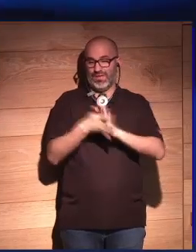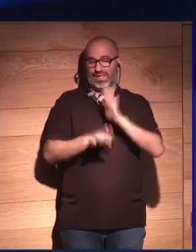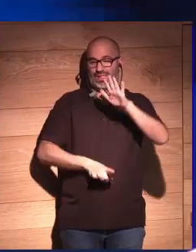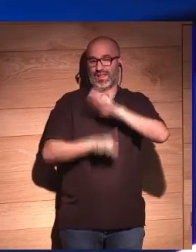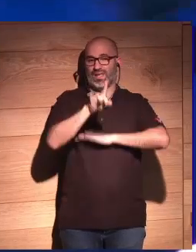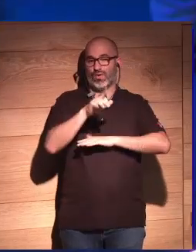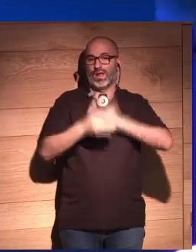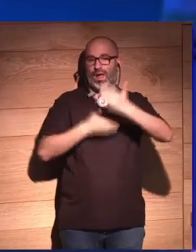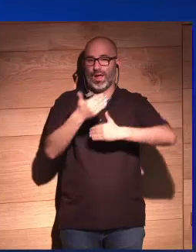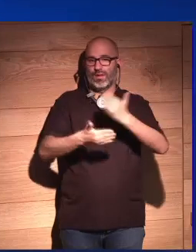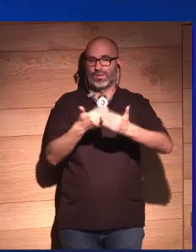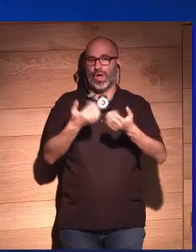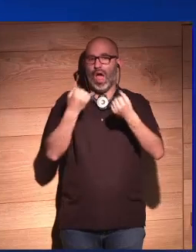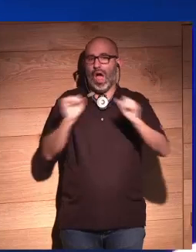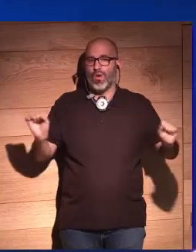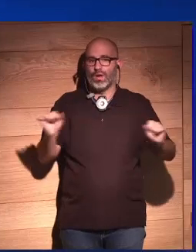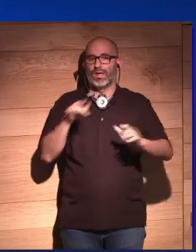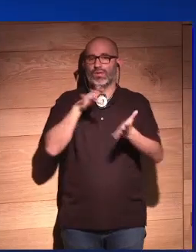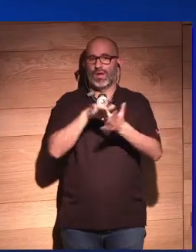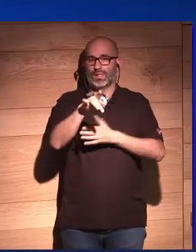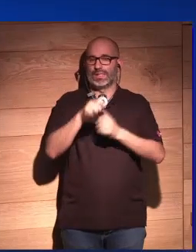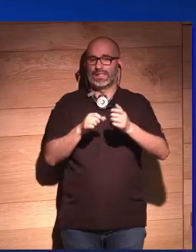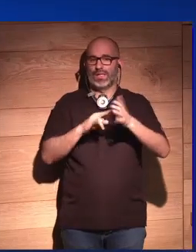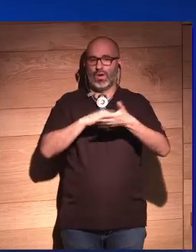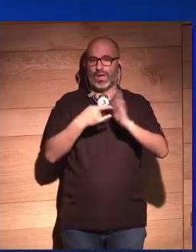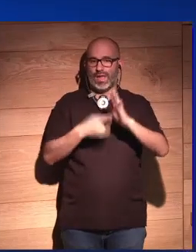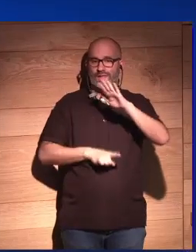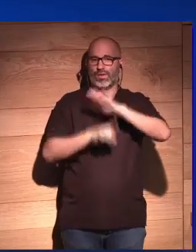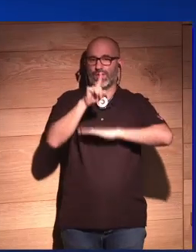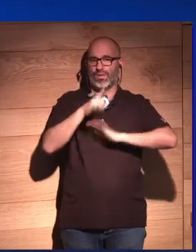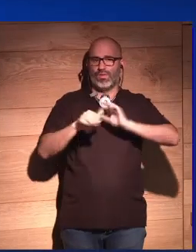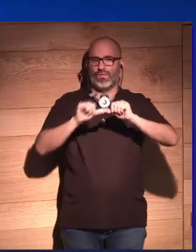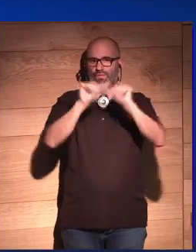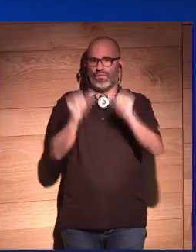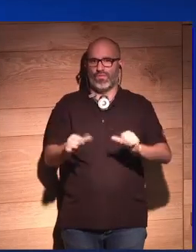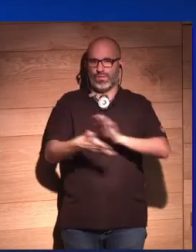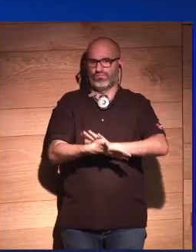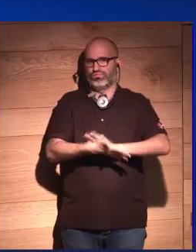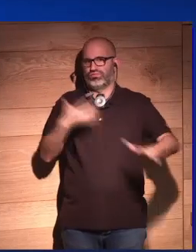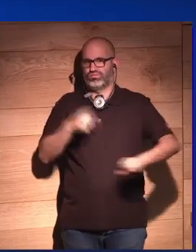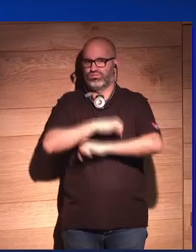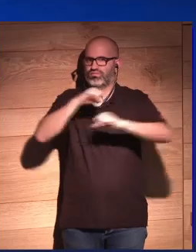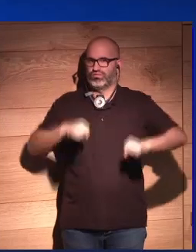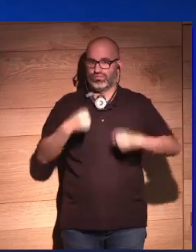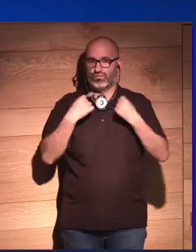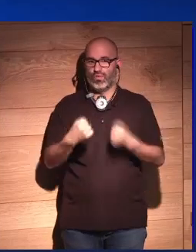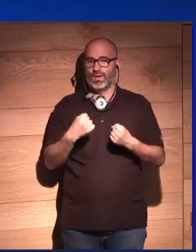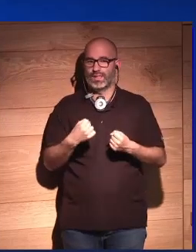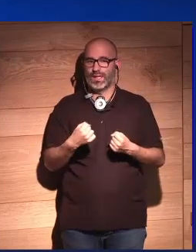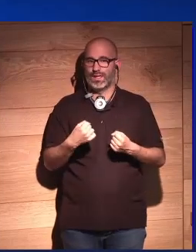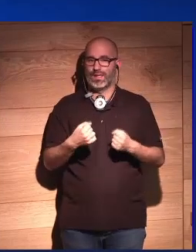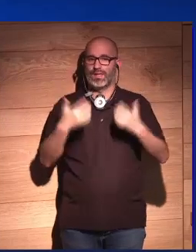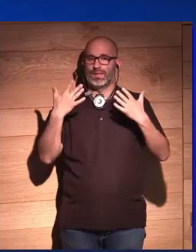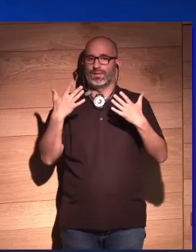the technology is muscularly developing. Things are looking better. The latency, it